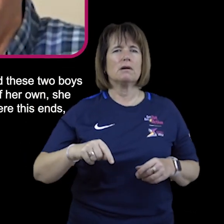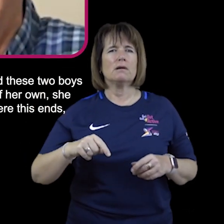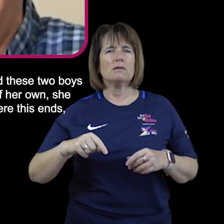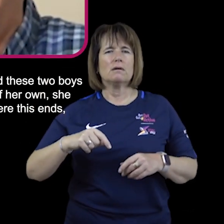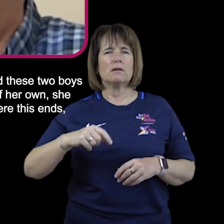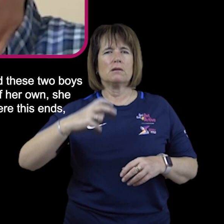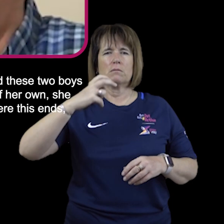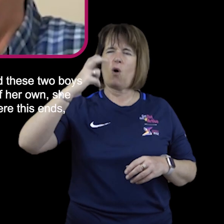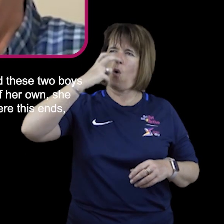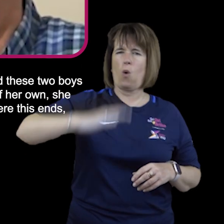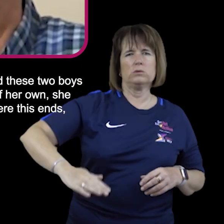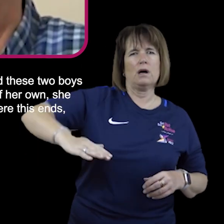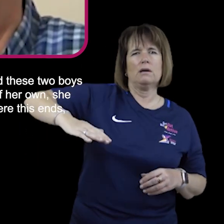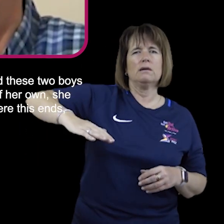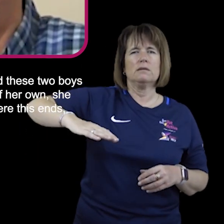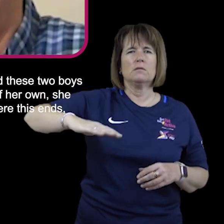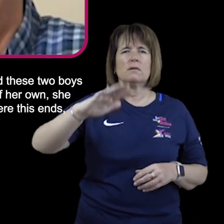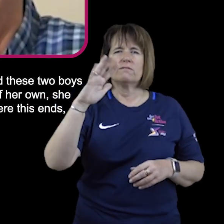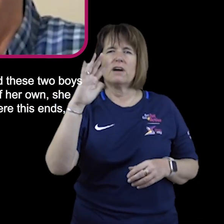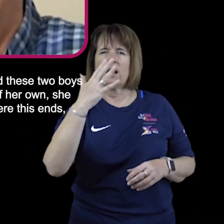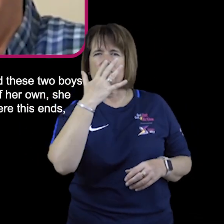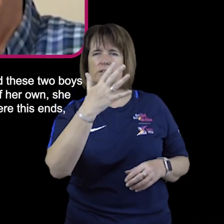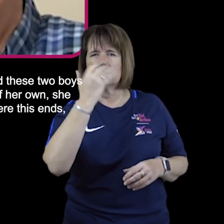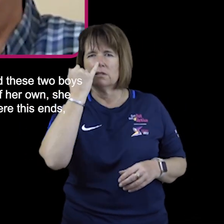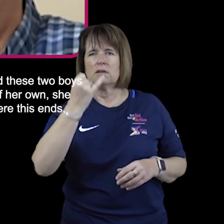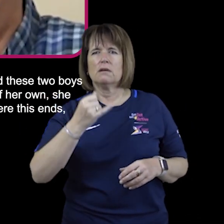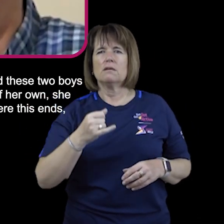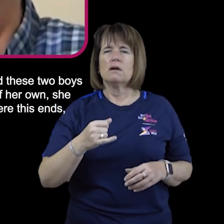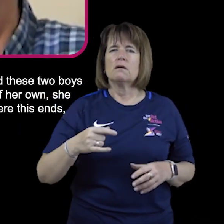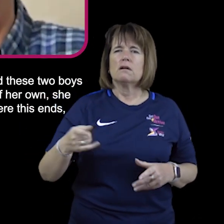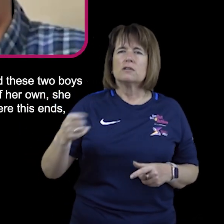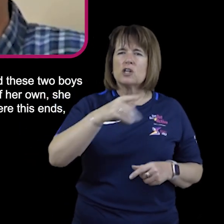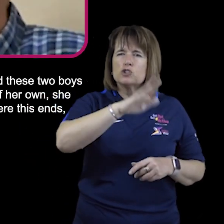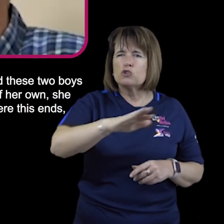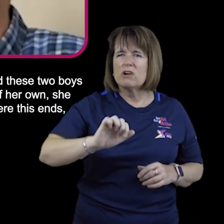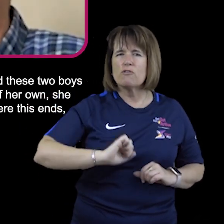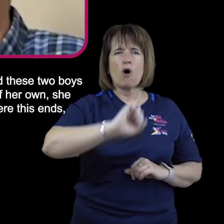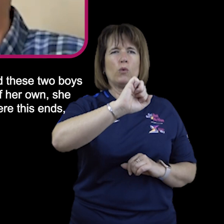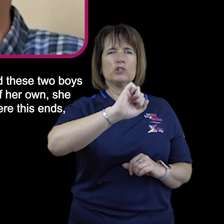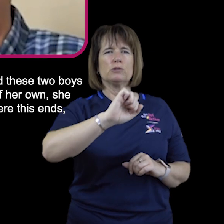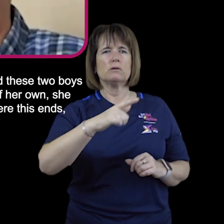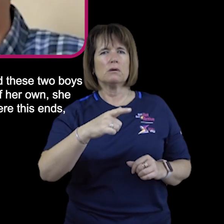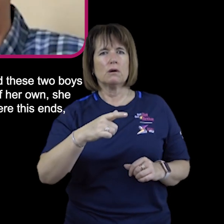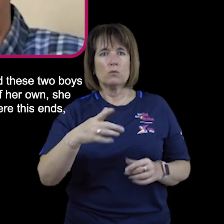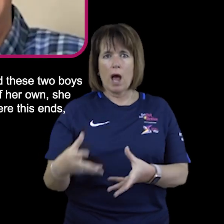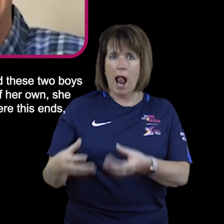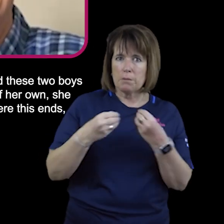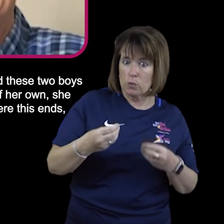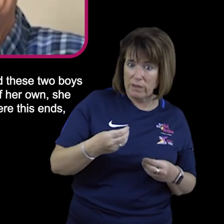up, a bit older by then, just 5-ish, I think. And she said, because she had children of her own, she